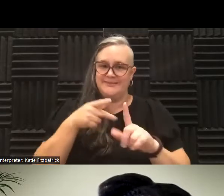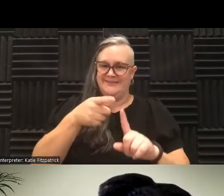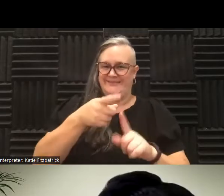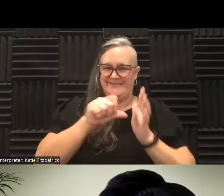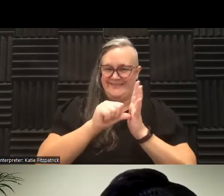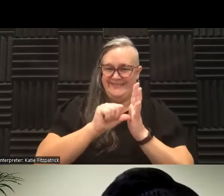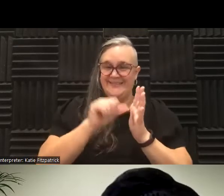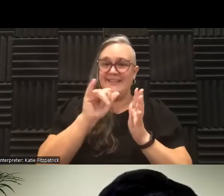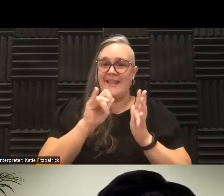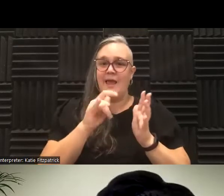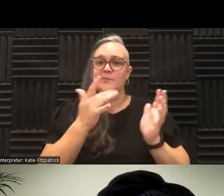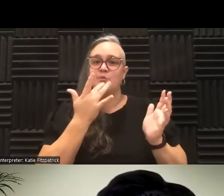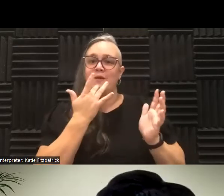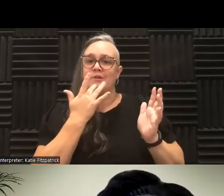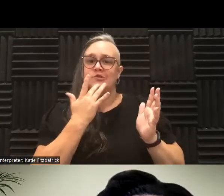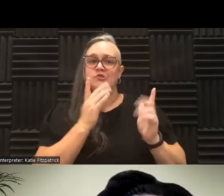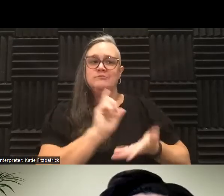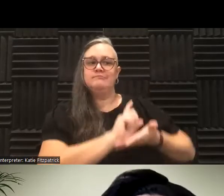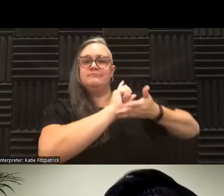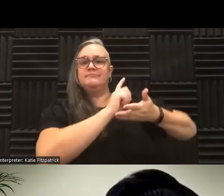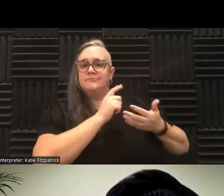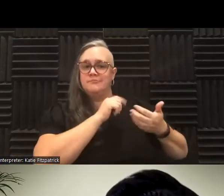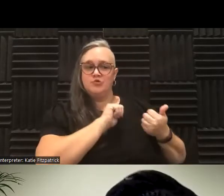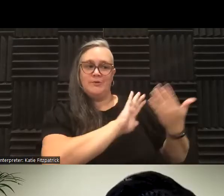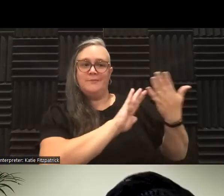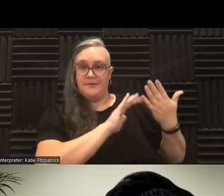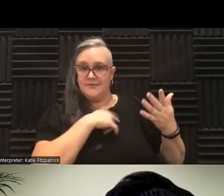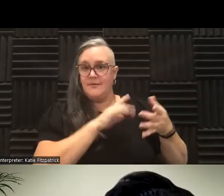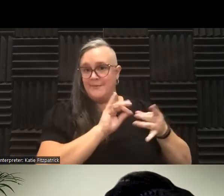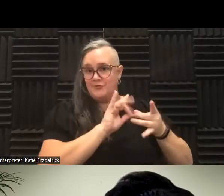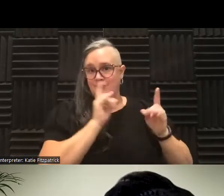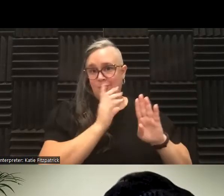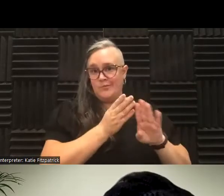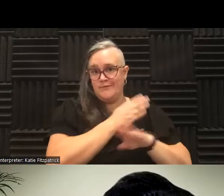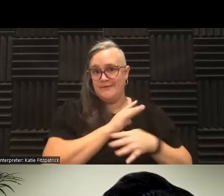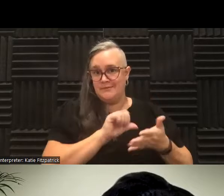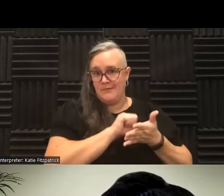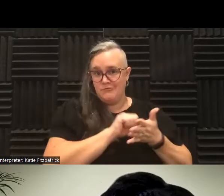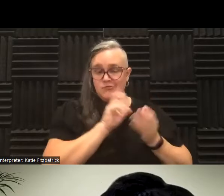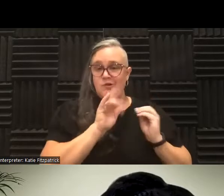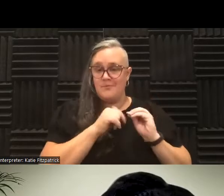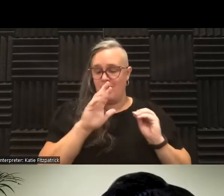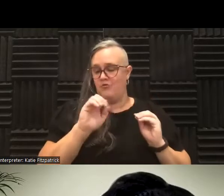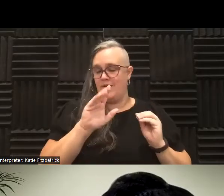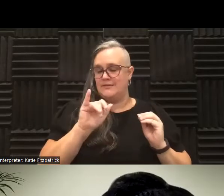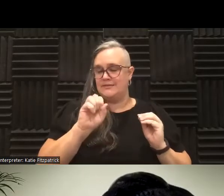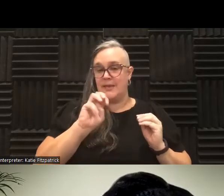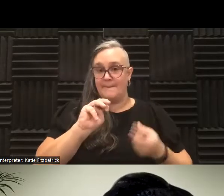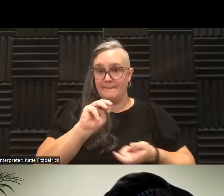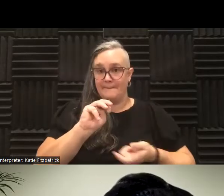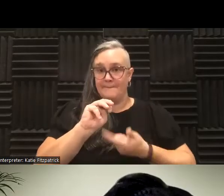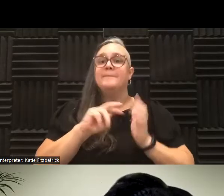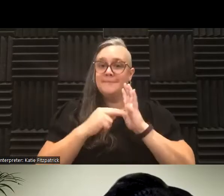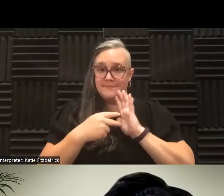that preferential treatment I mentioned on the prior page. Racism is the